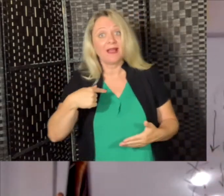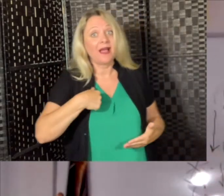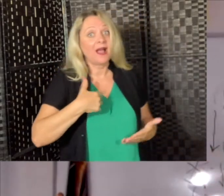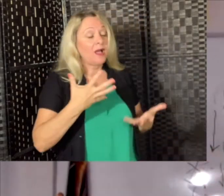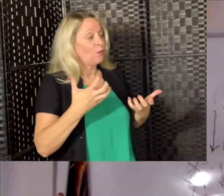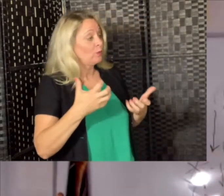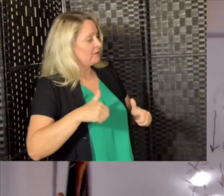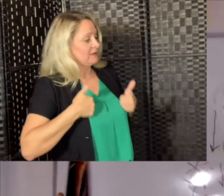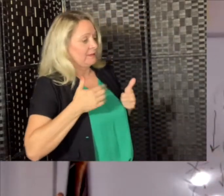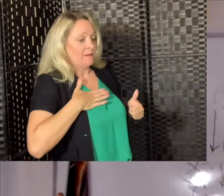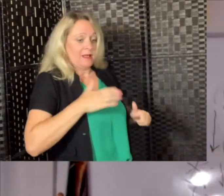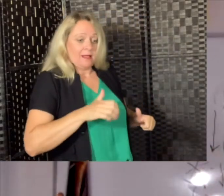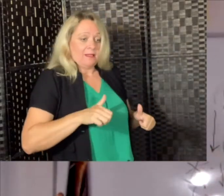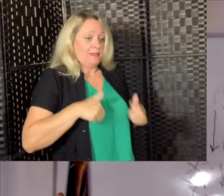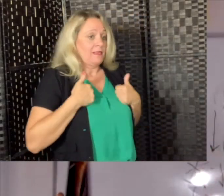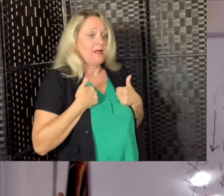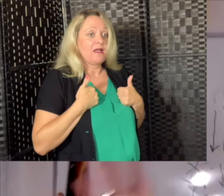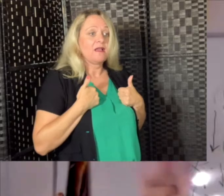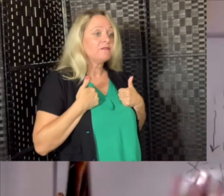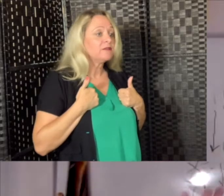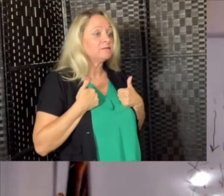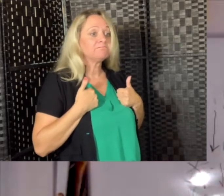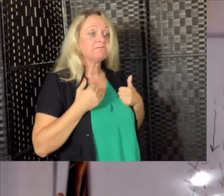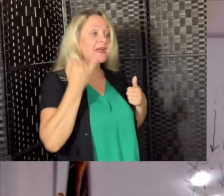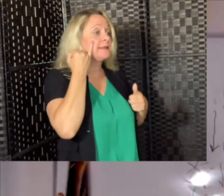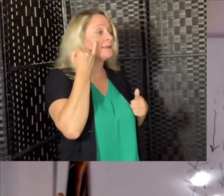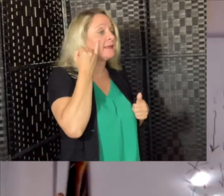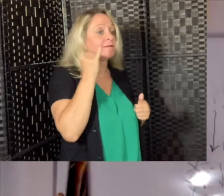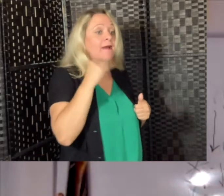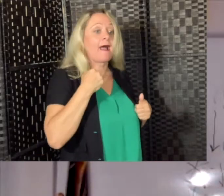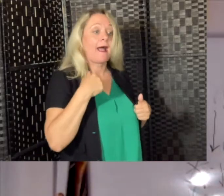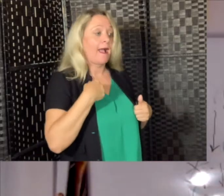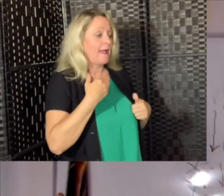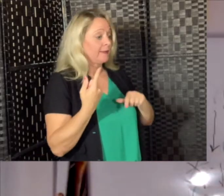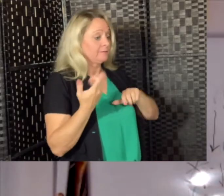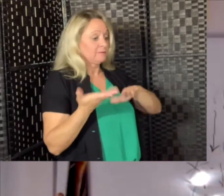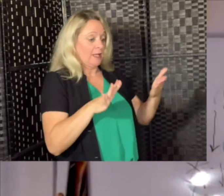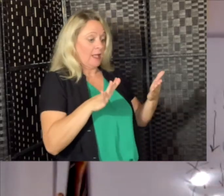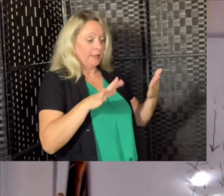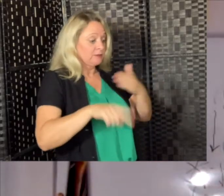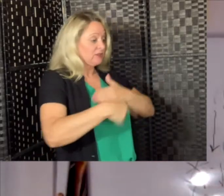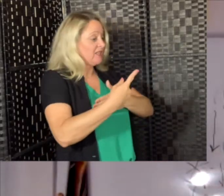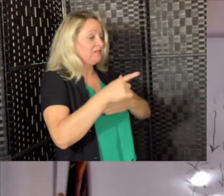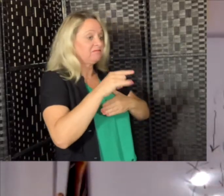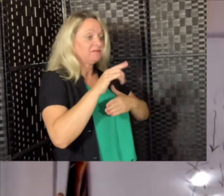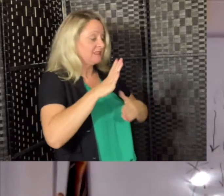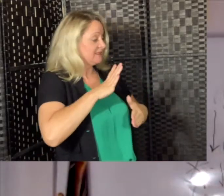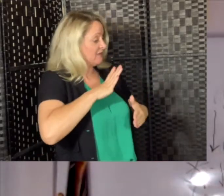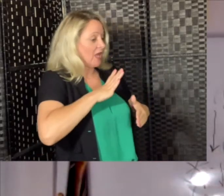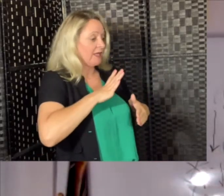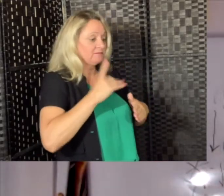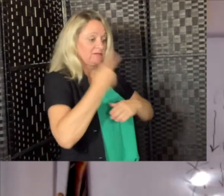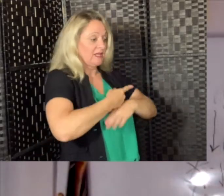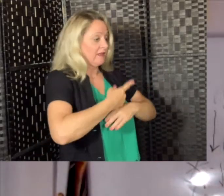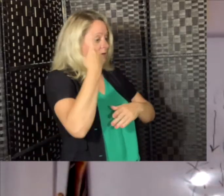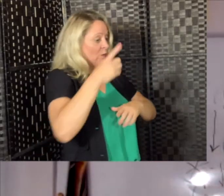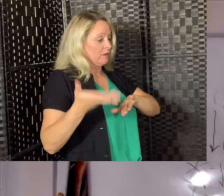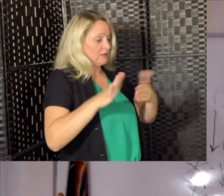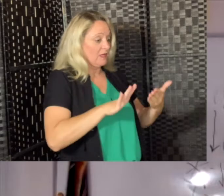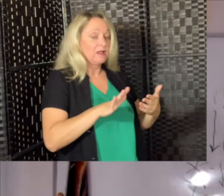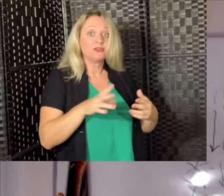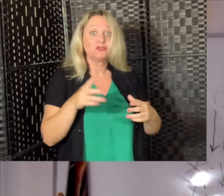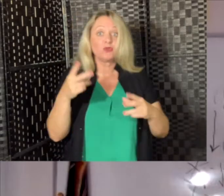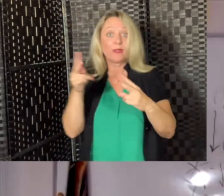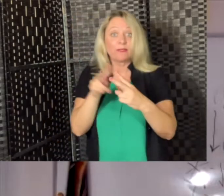that I'm not going to get into right now. And finally, one day, Yumi said, I've got to do